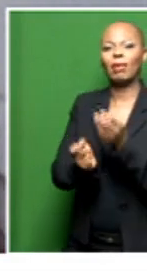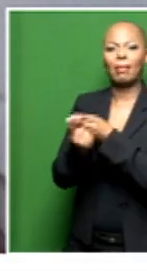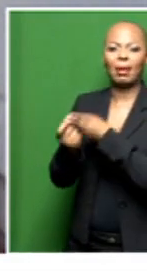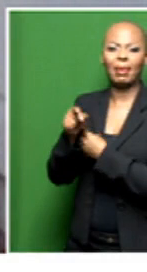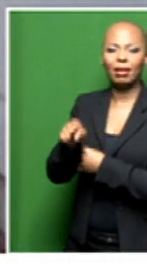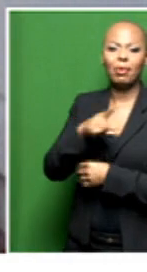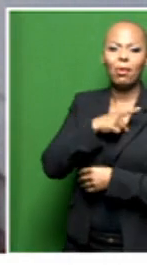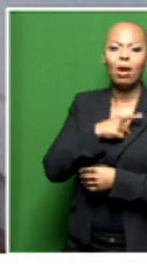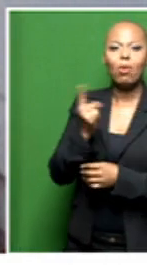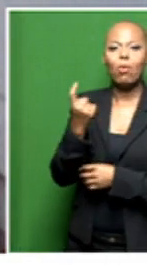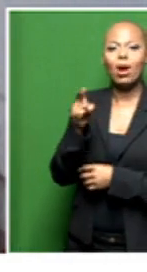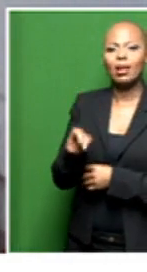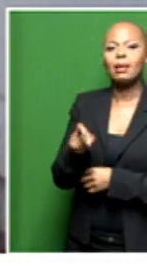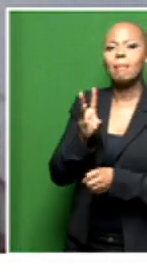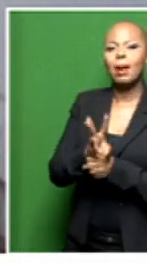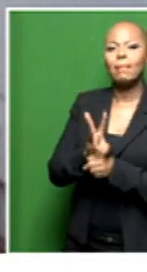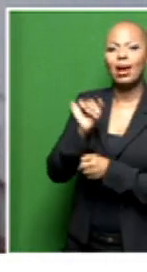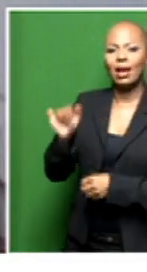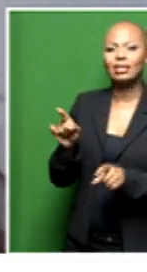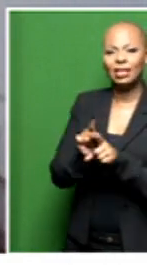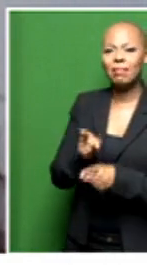them being her mother's alcohol addiction.